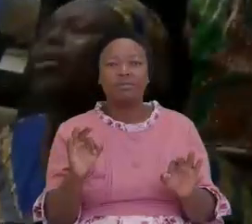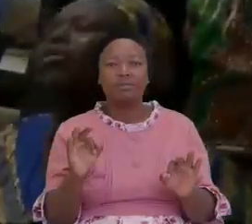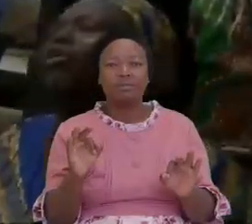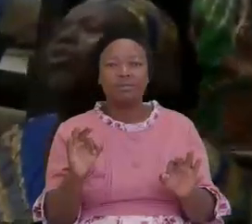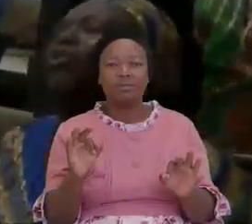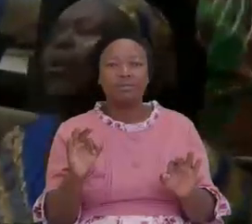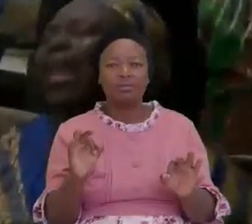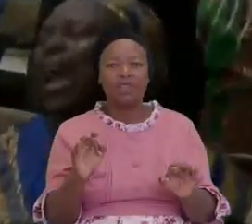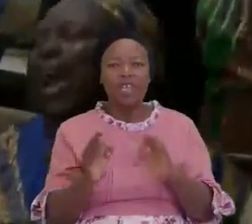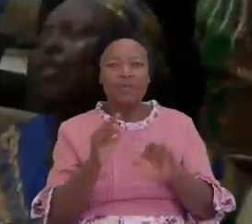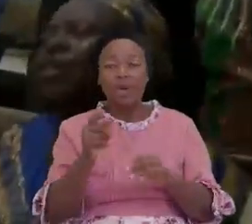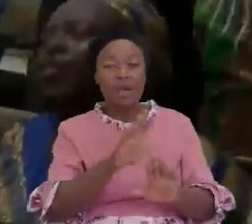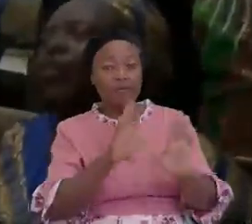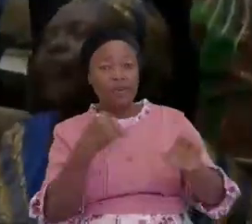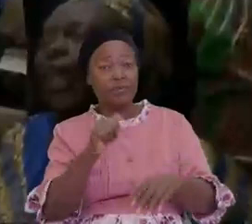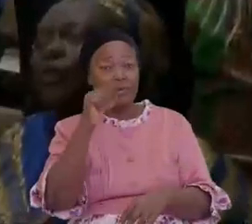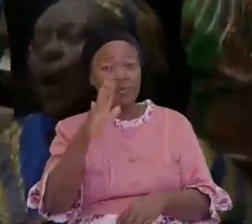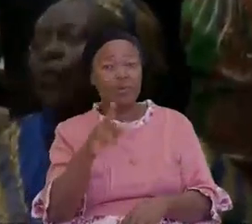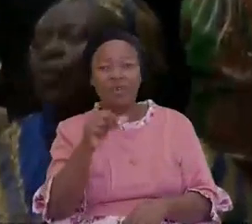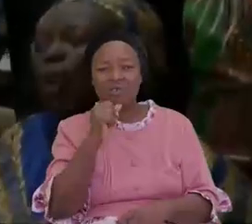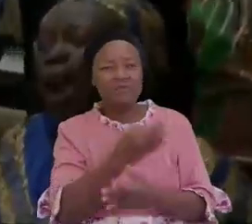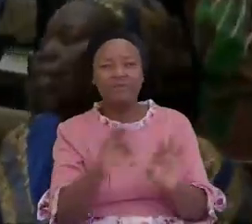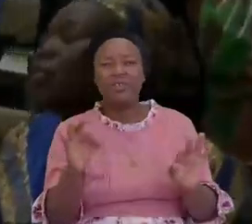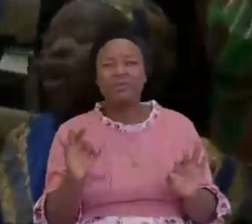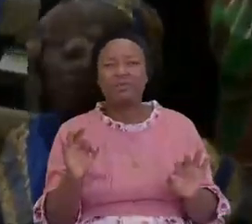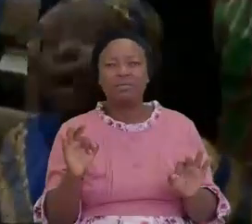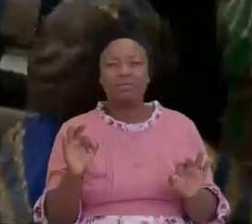If you are afraid of a woman, you are not free.